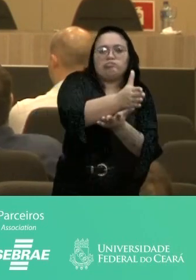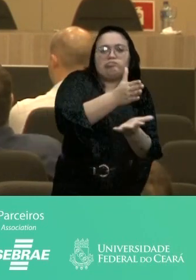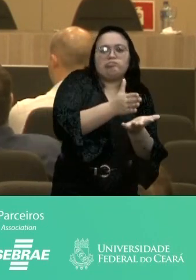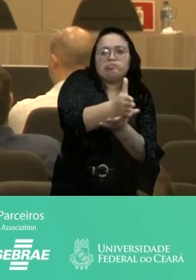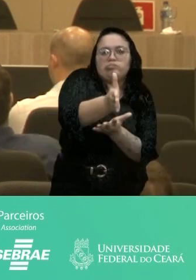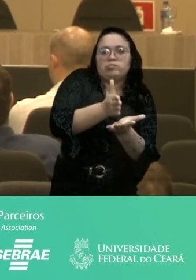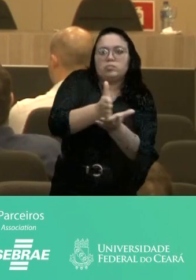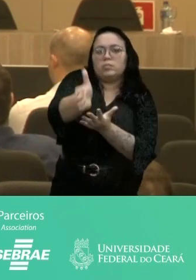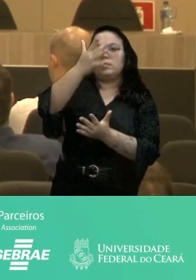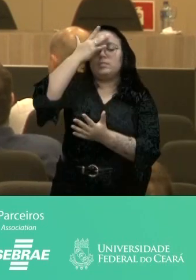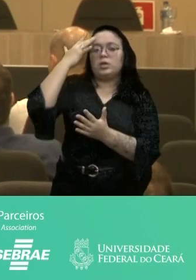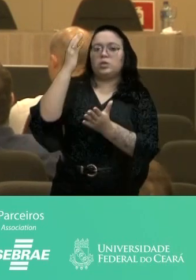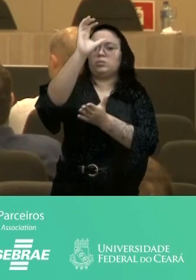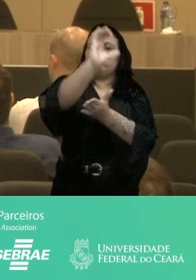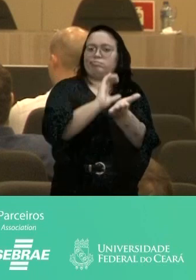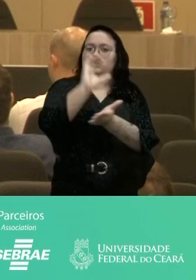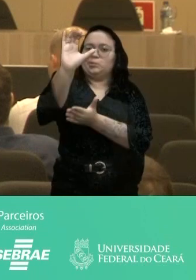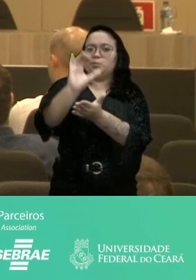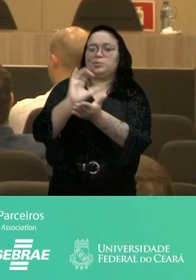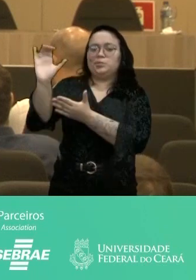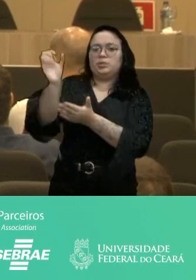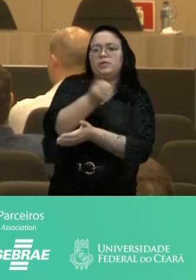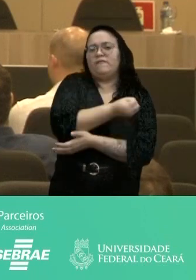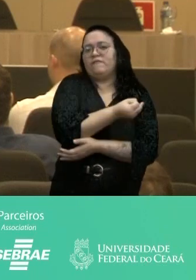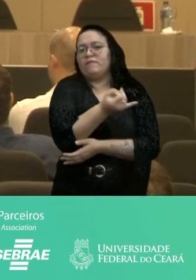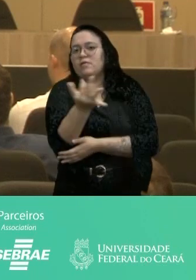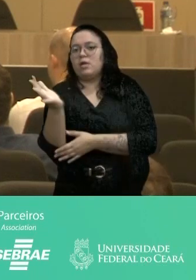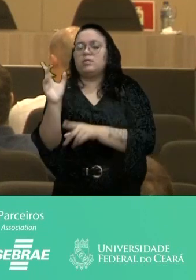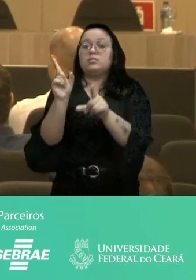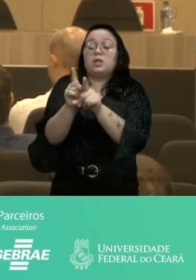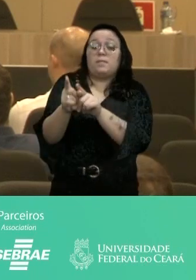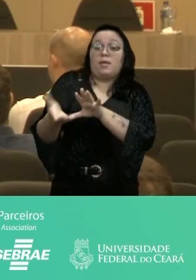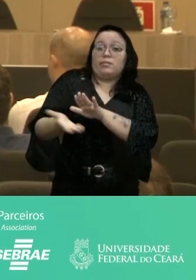we need to diversify the sources